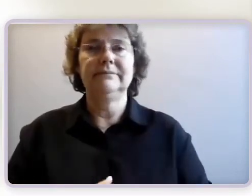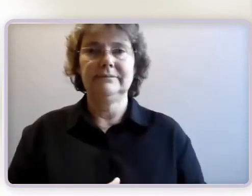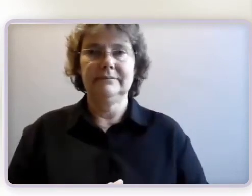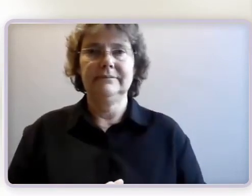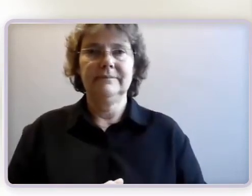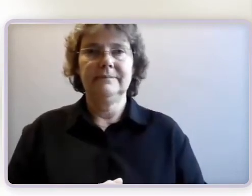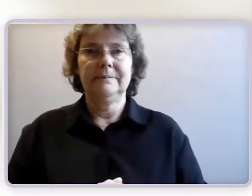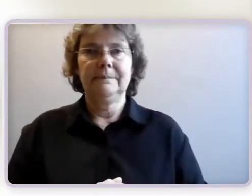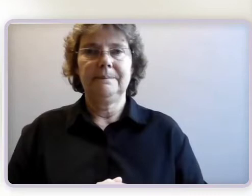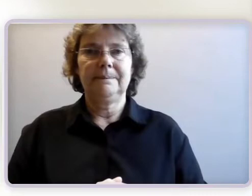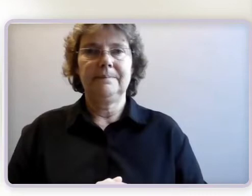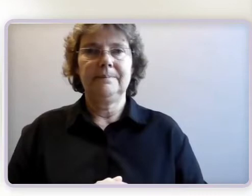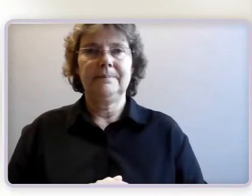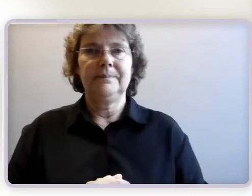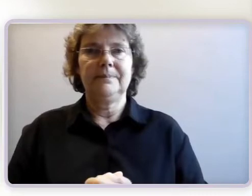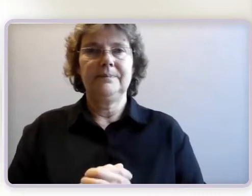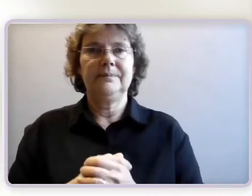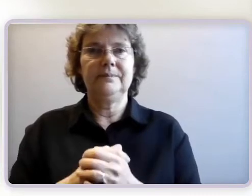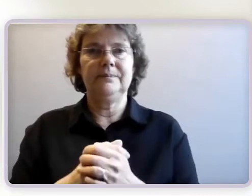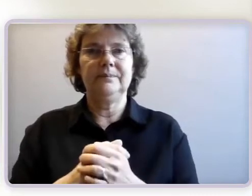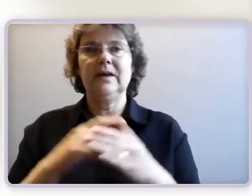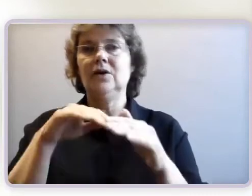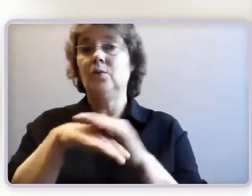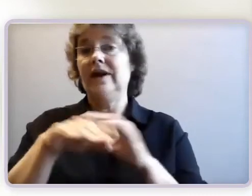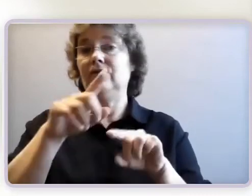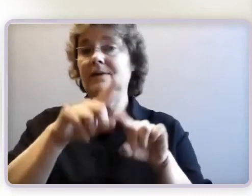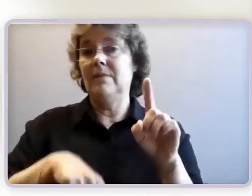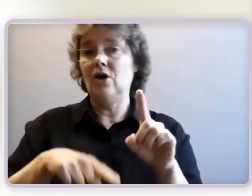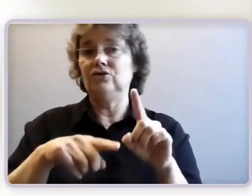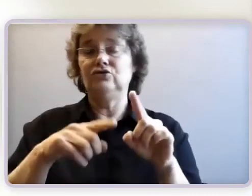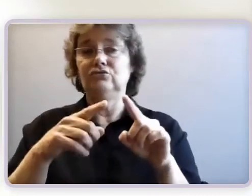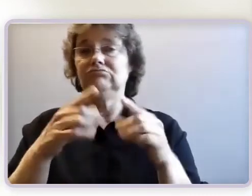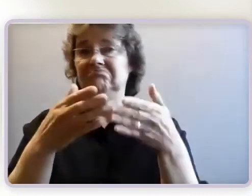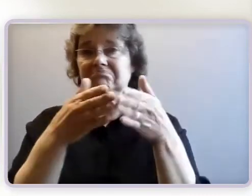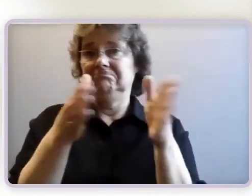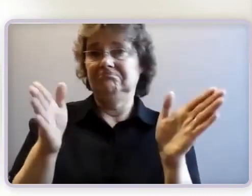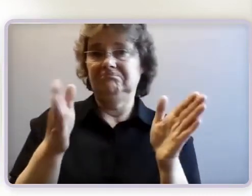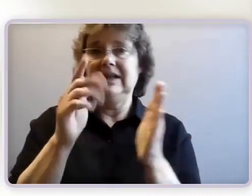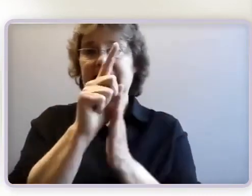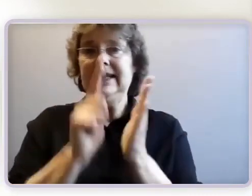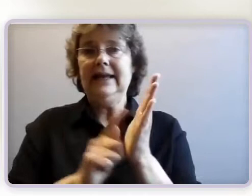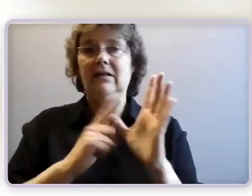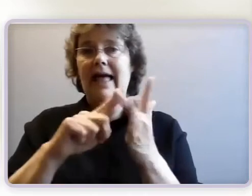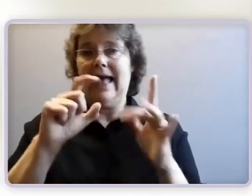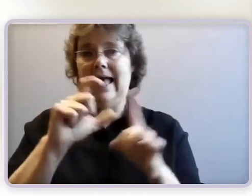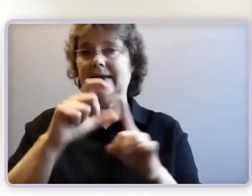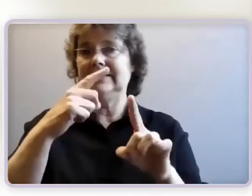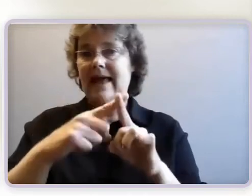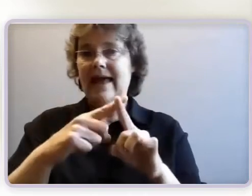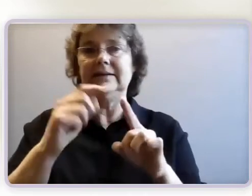So we are based at most mainstream legal aids and Aboriginal legal aid commissions across the